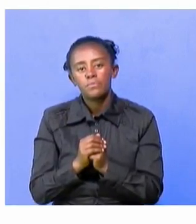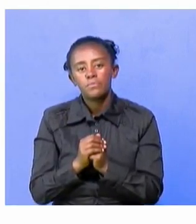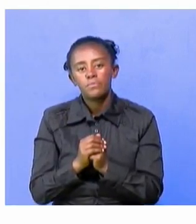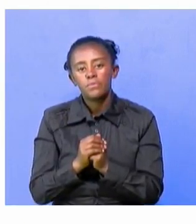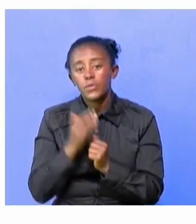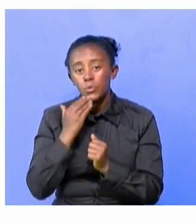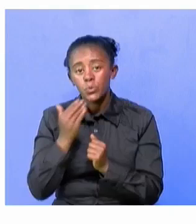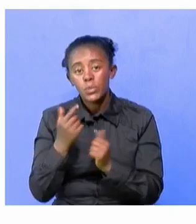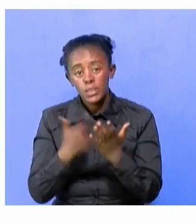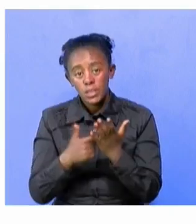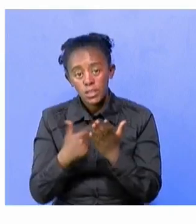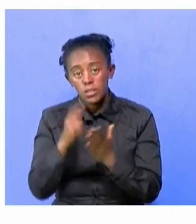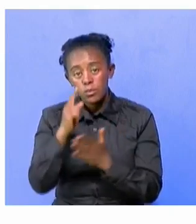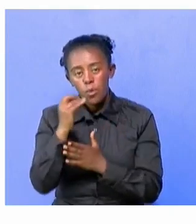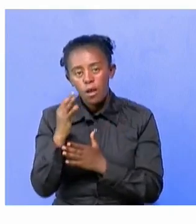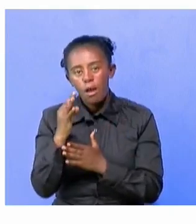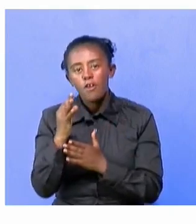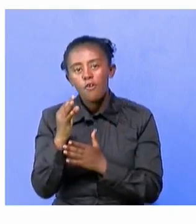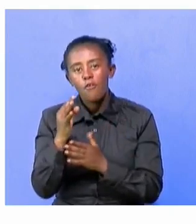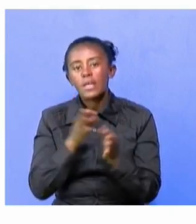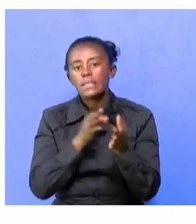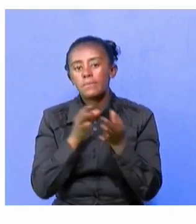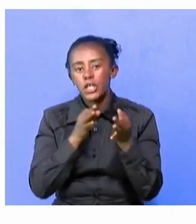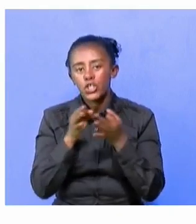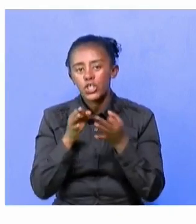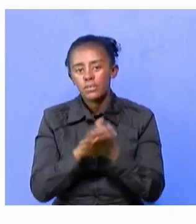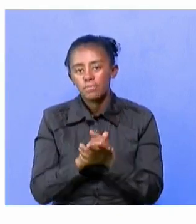Good. This is one kind of expression.